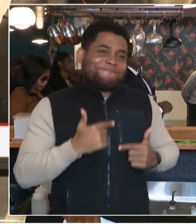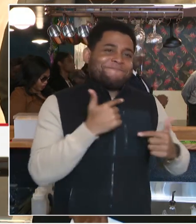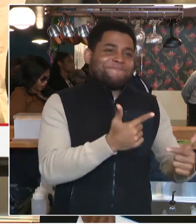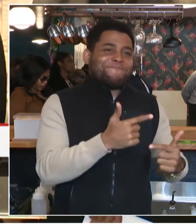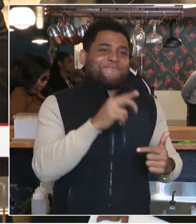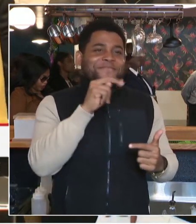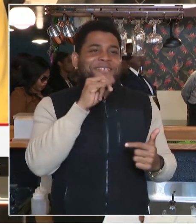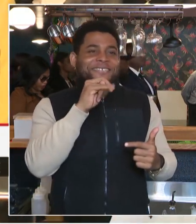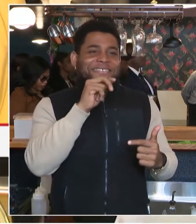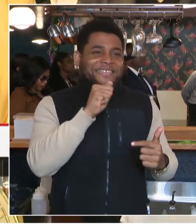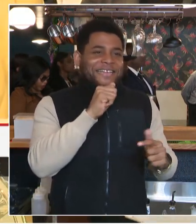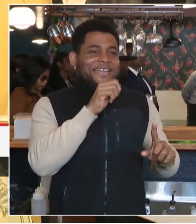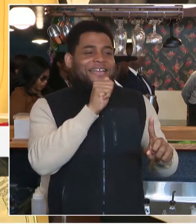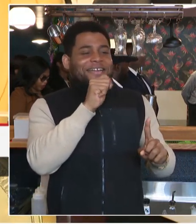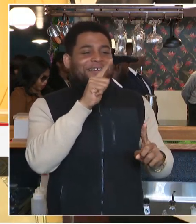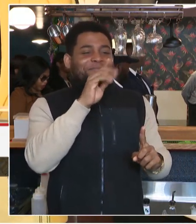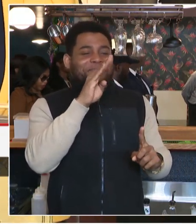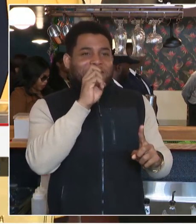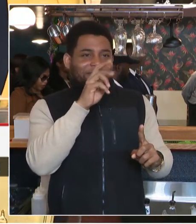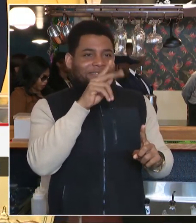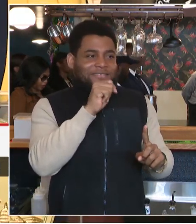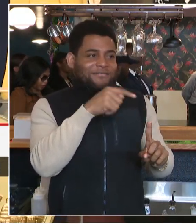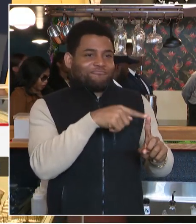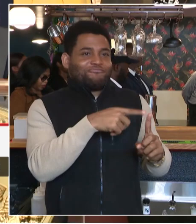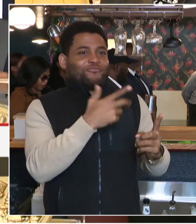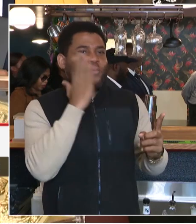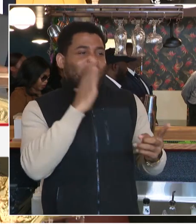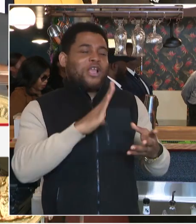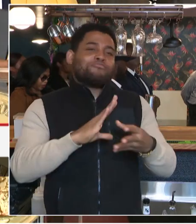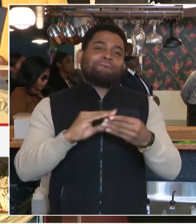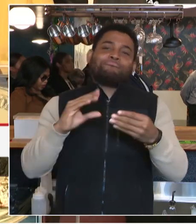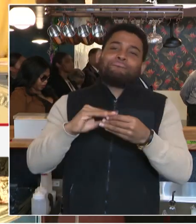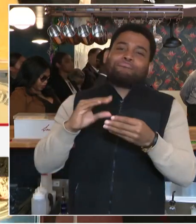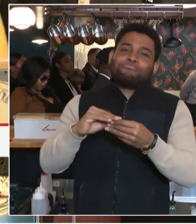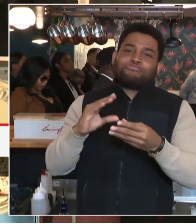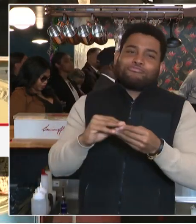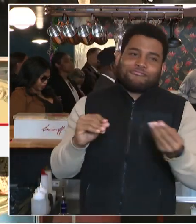more, and then we're going to hear about DMV Restaurant Week.